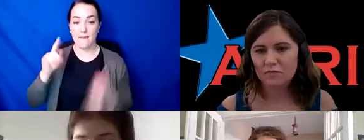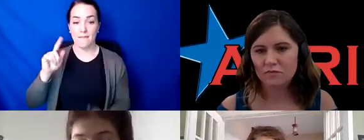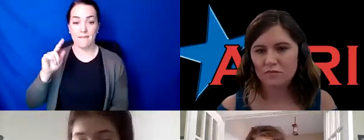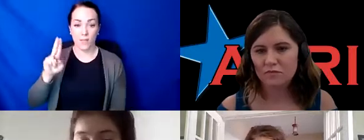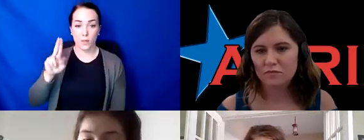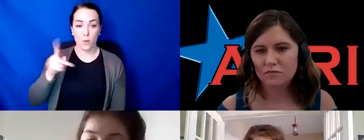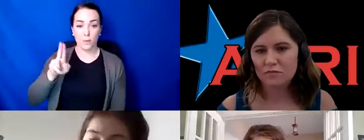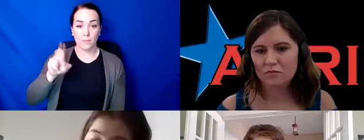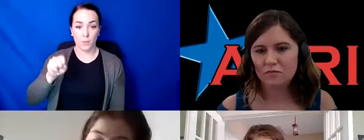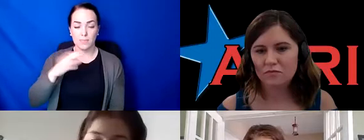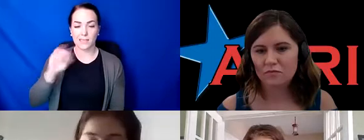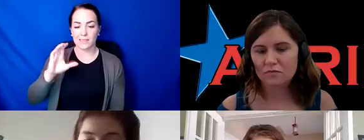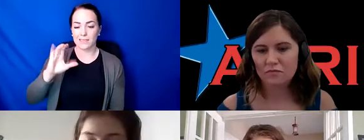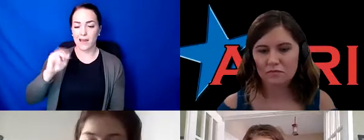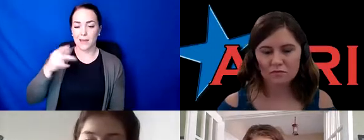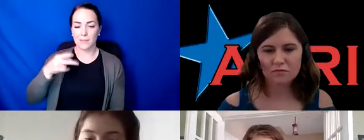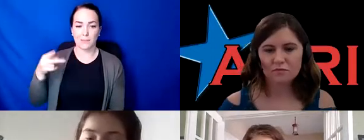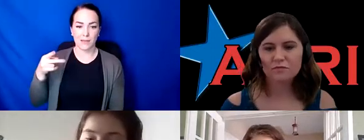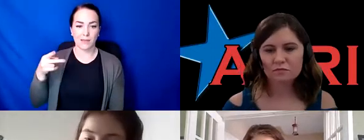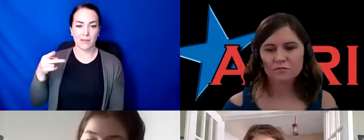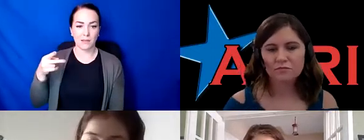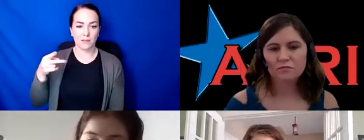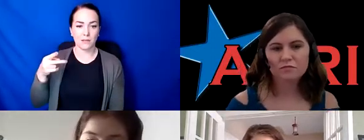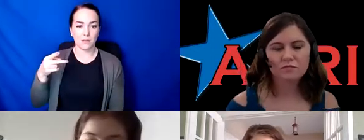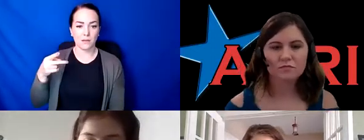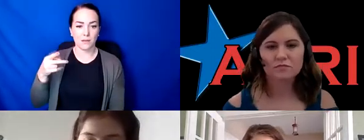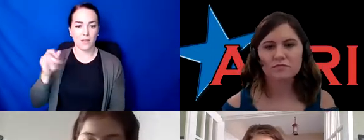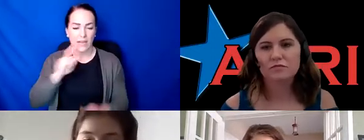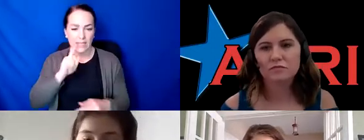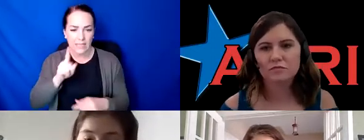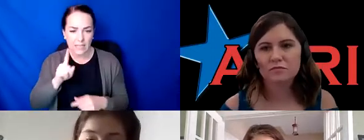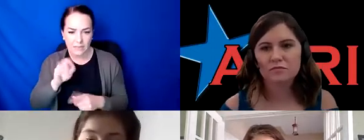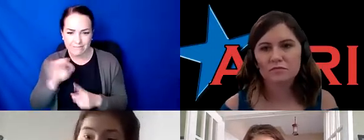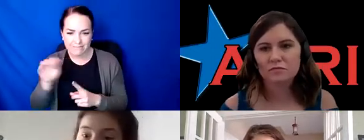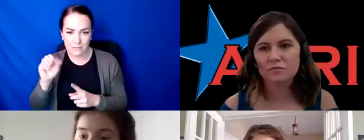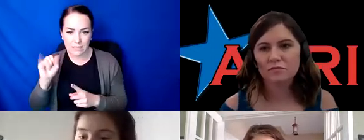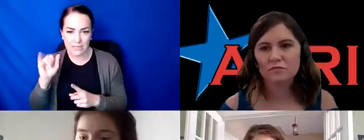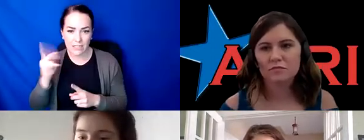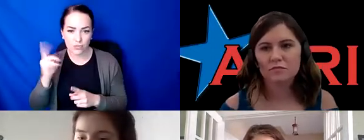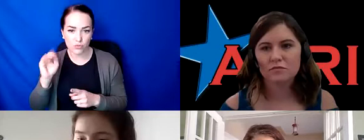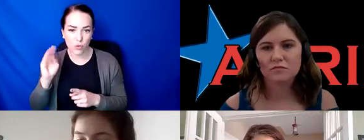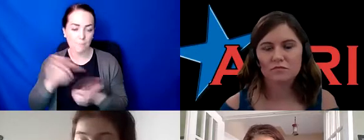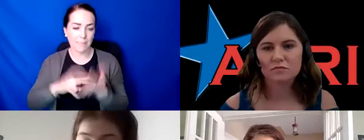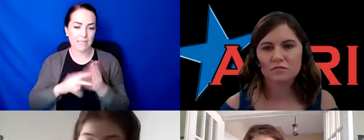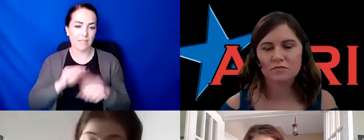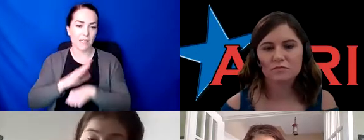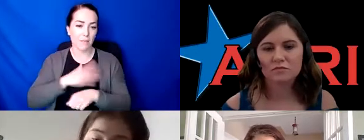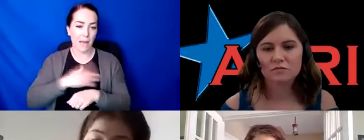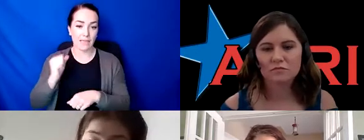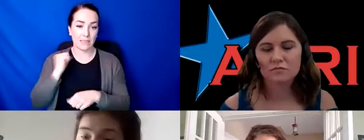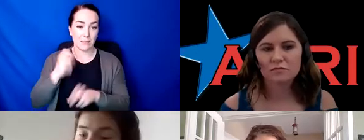CIDP, which is AKA Guillain-Barré syndrome, things like that have affected my spinal cord and my legs